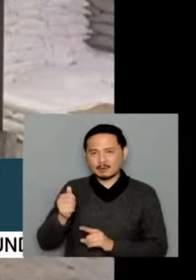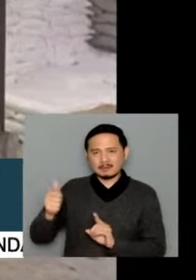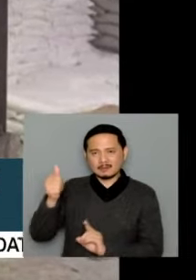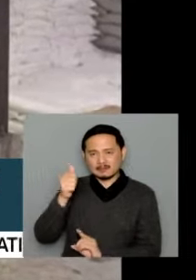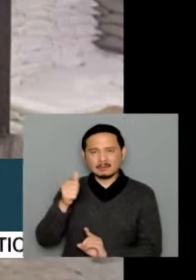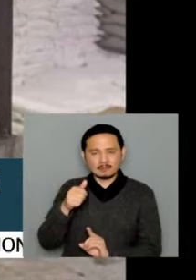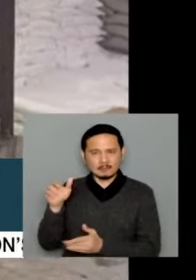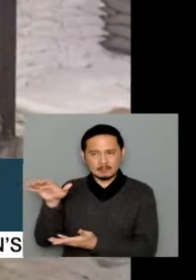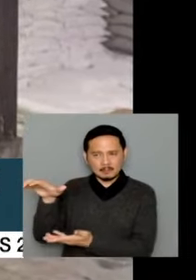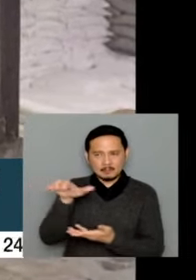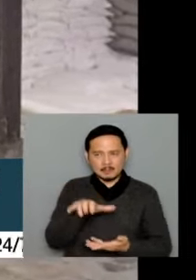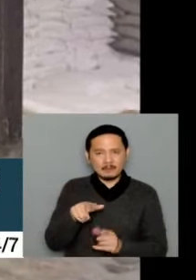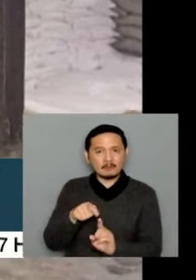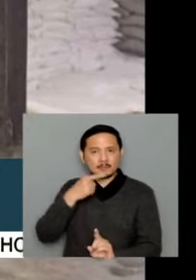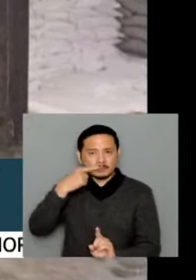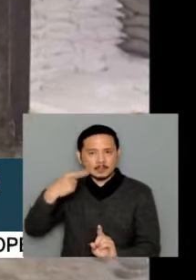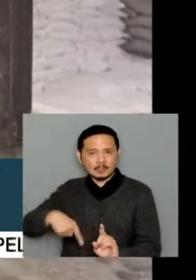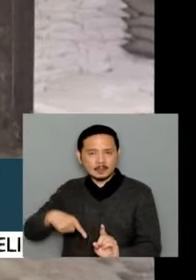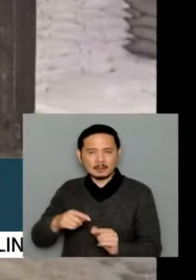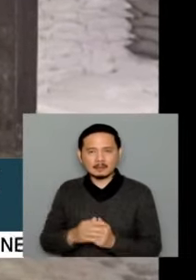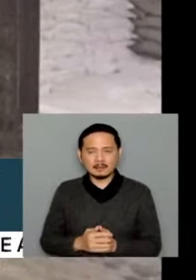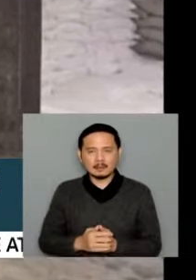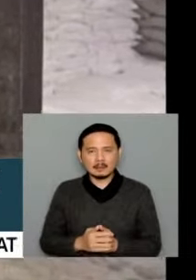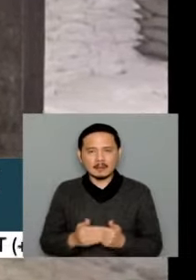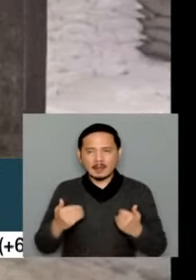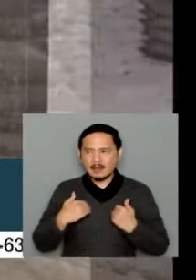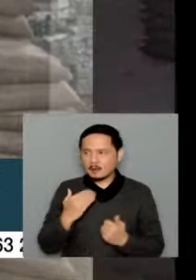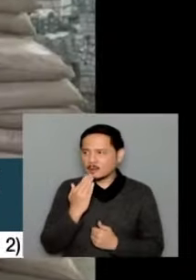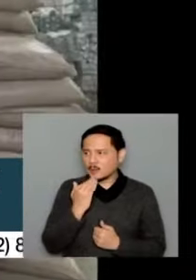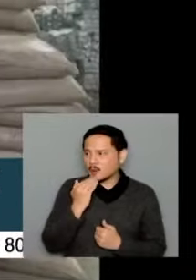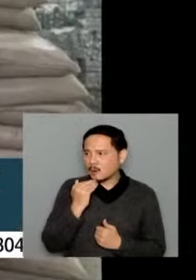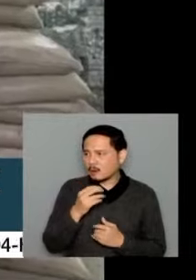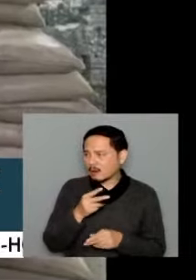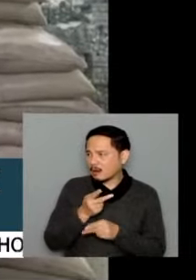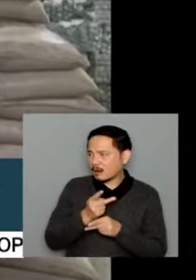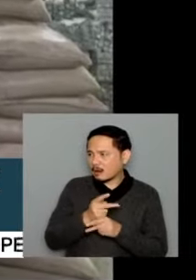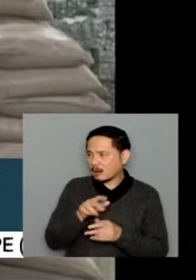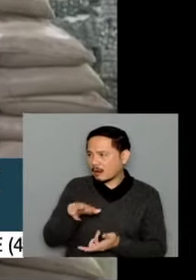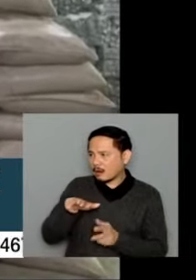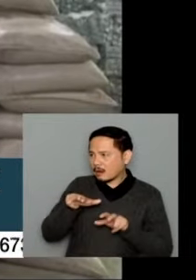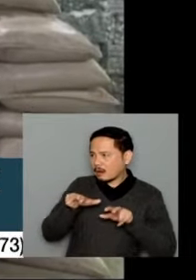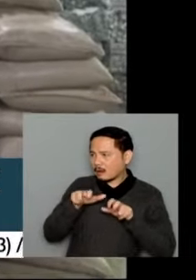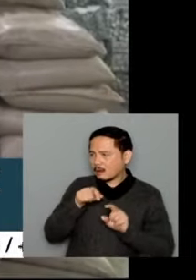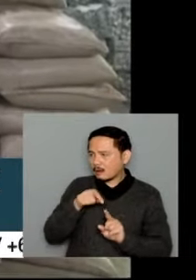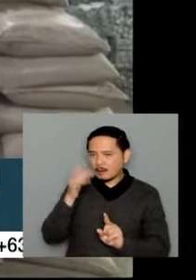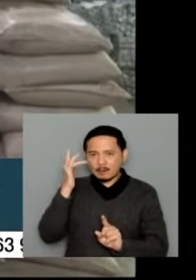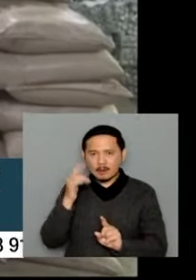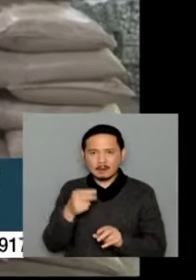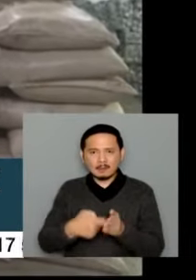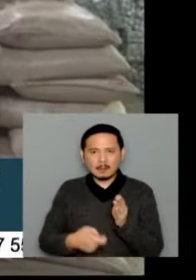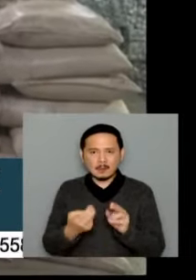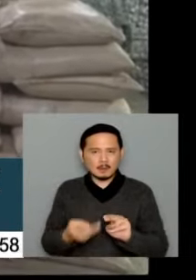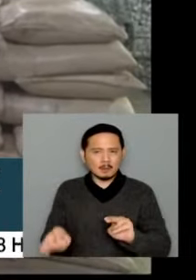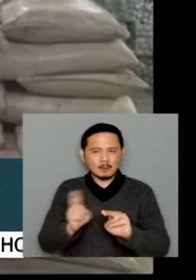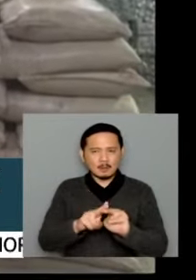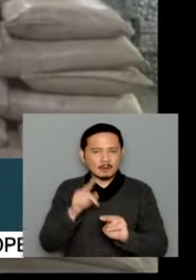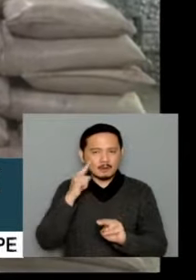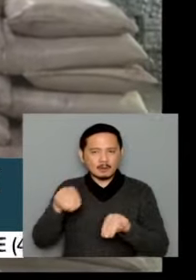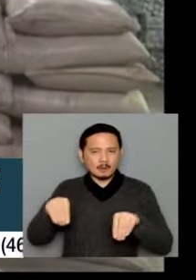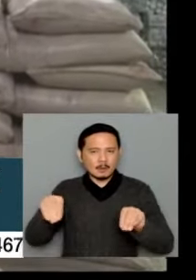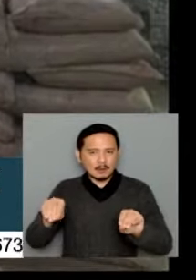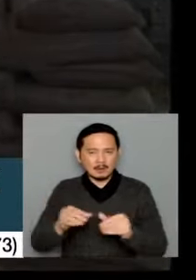Thailand. The raid was conducted amid reports of sugar hoarding as the price of the commodity has spiked in the market. Authorities now